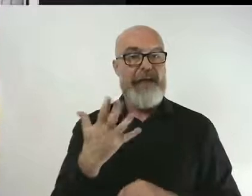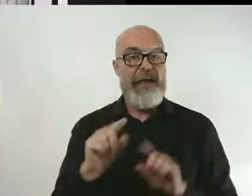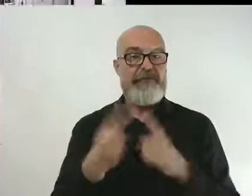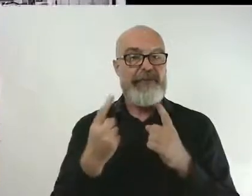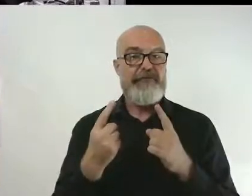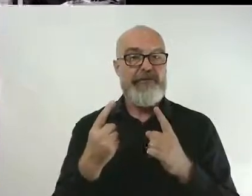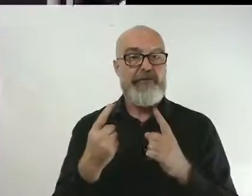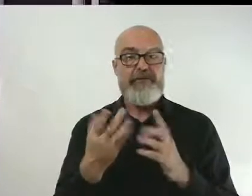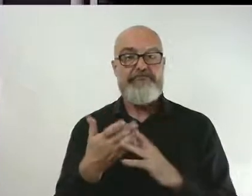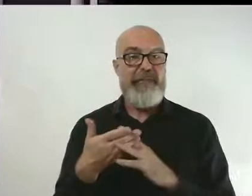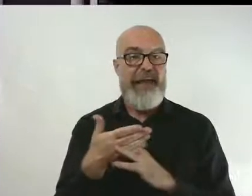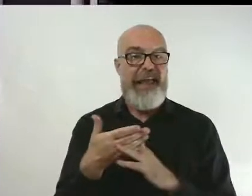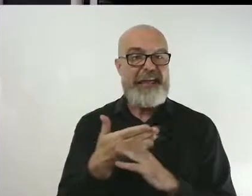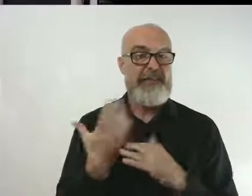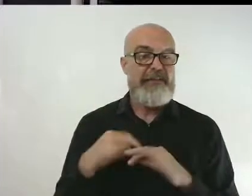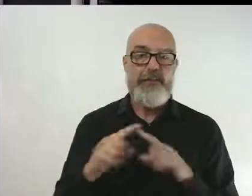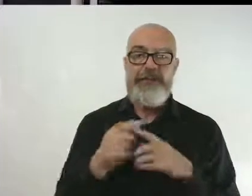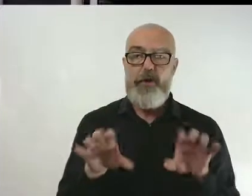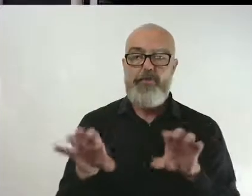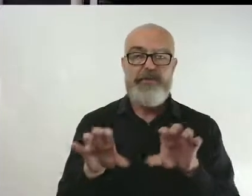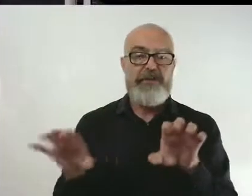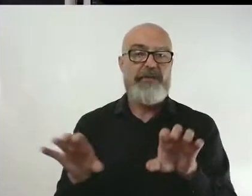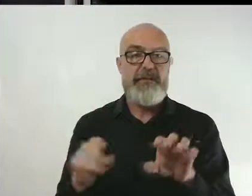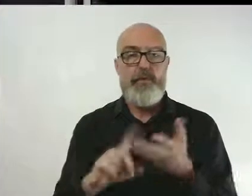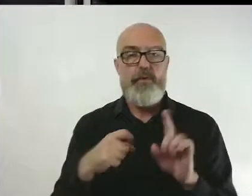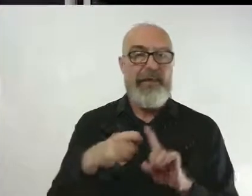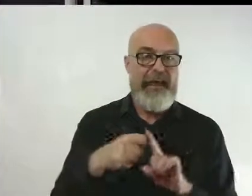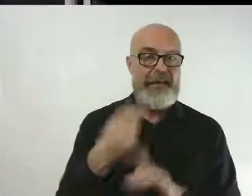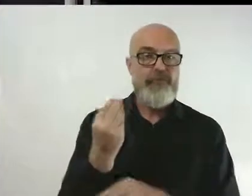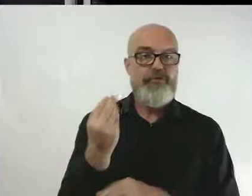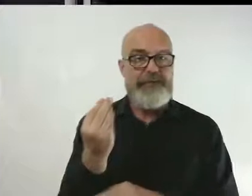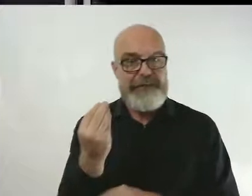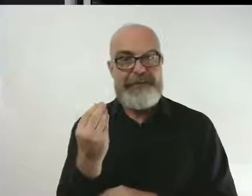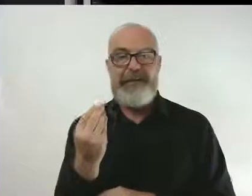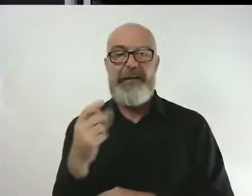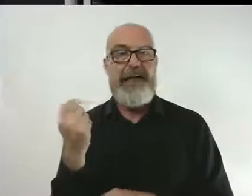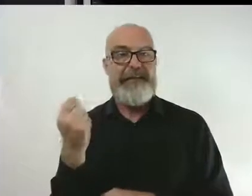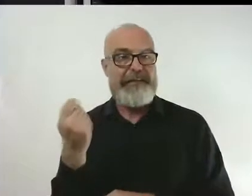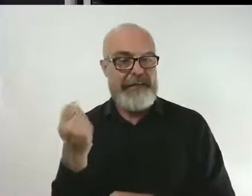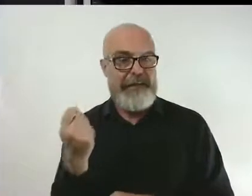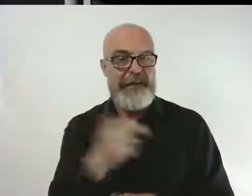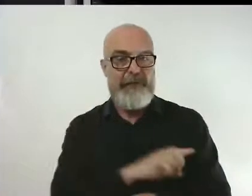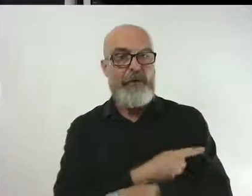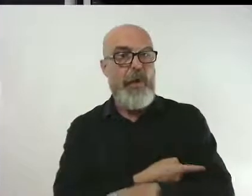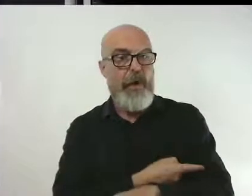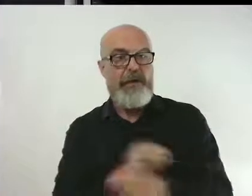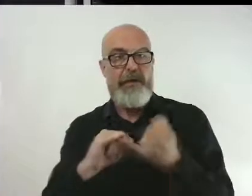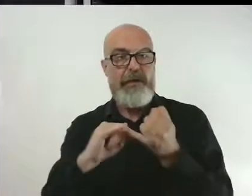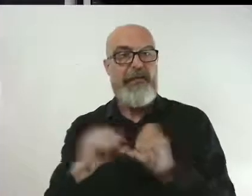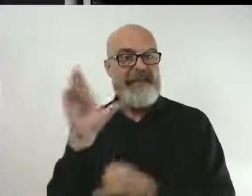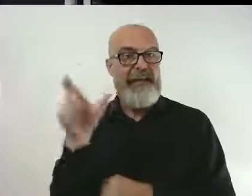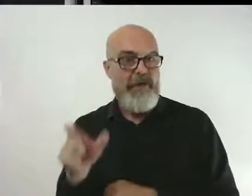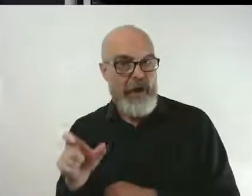45 entries from 15 countries: United Kingdom, Greece, Italy, Spain,